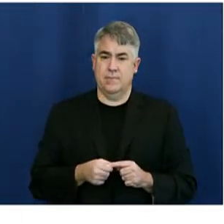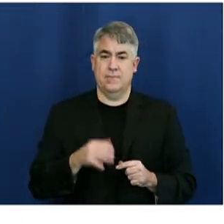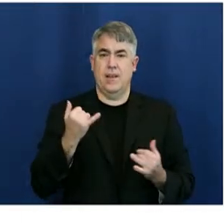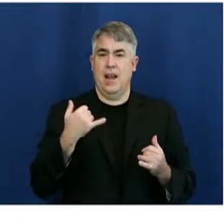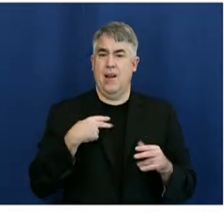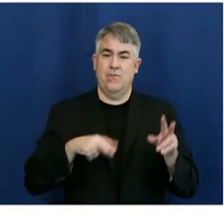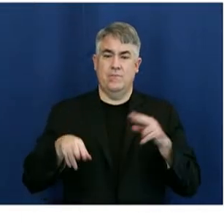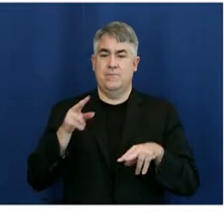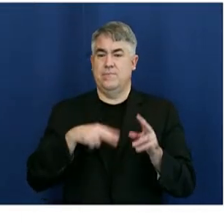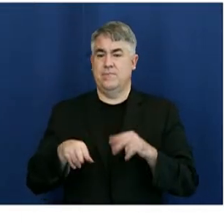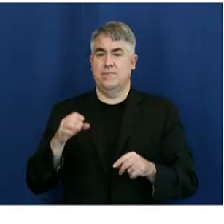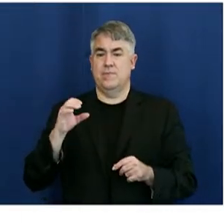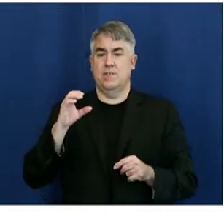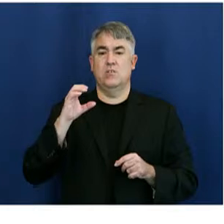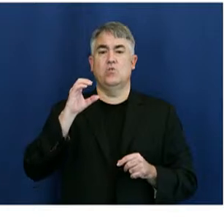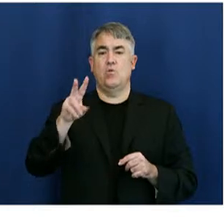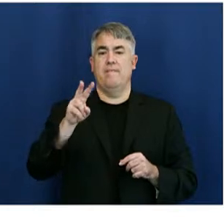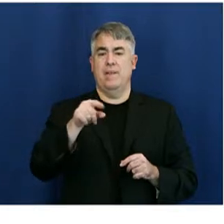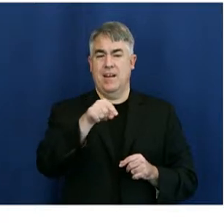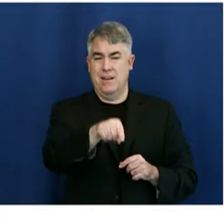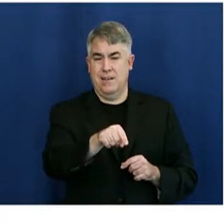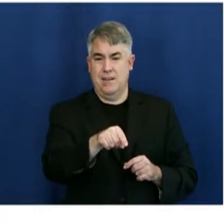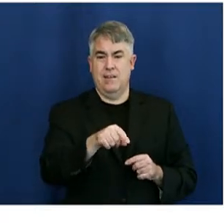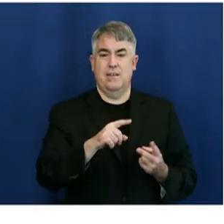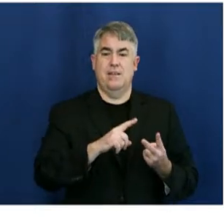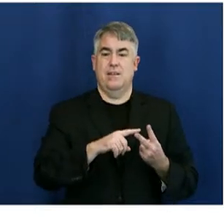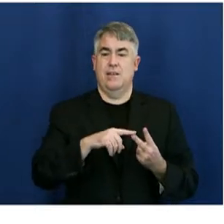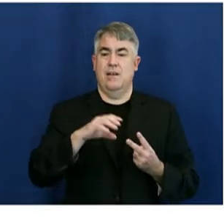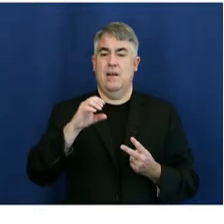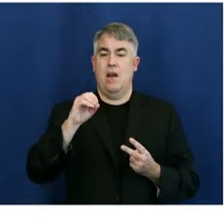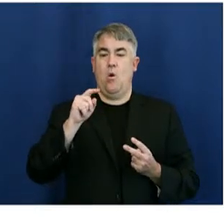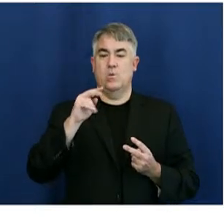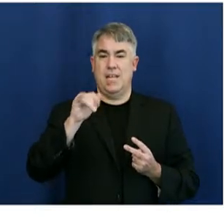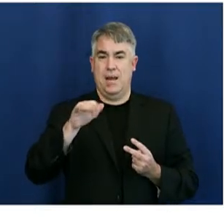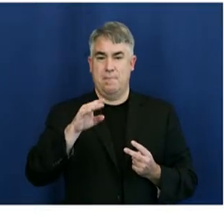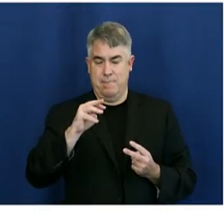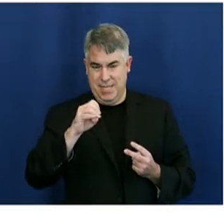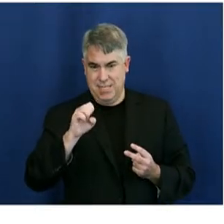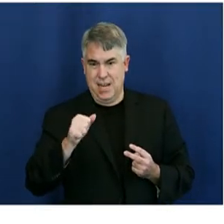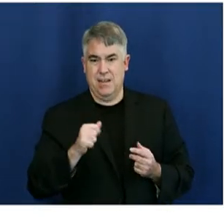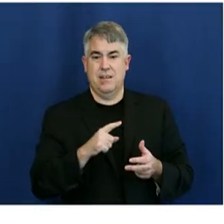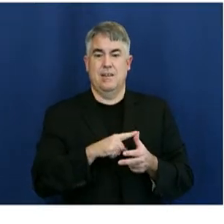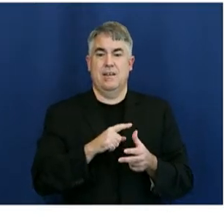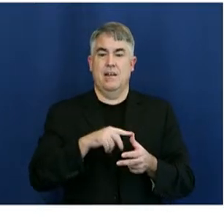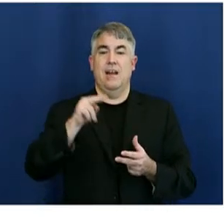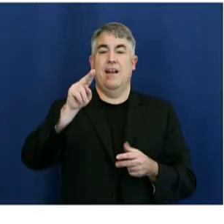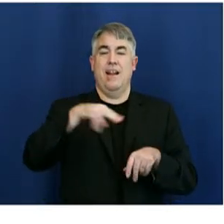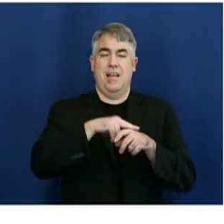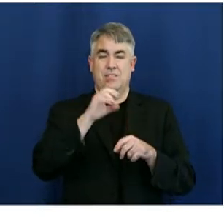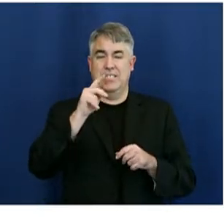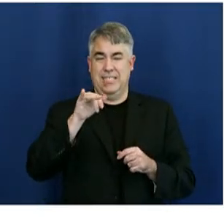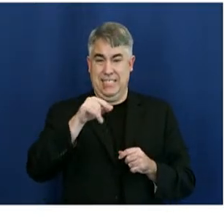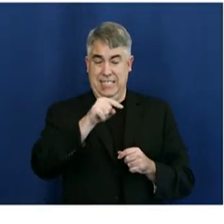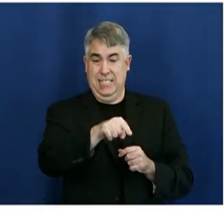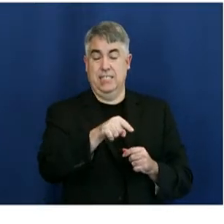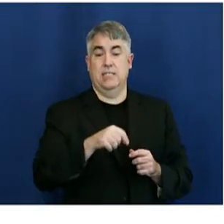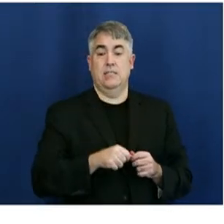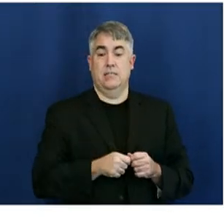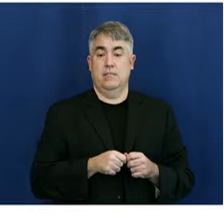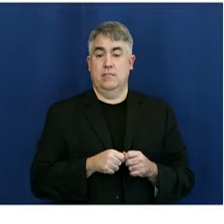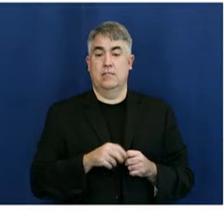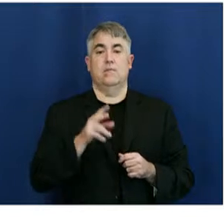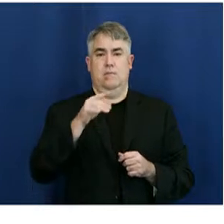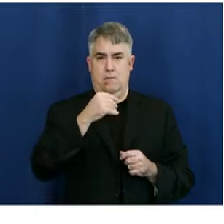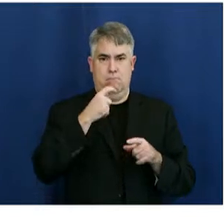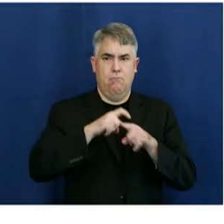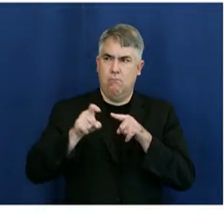Vista, Otay Mesa, and National City, a lot of folks have actually been calling 211, and we're going to continue to share that information so